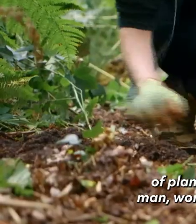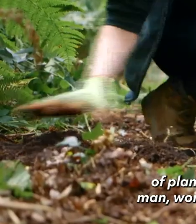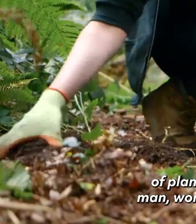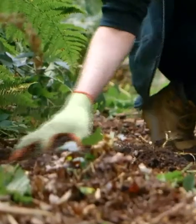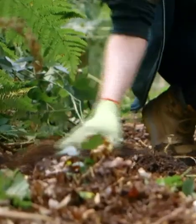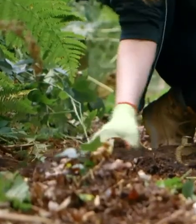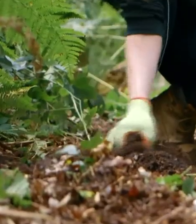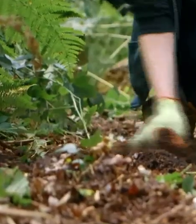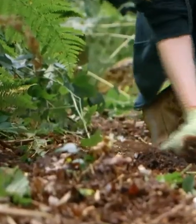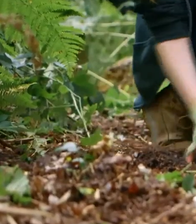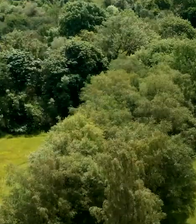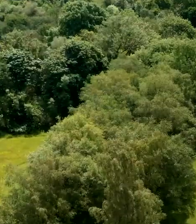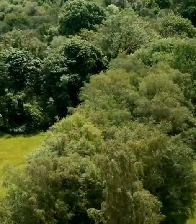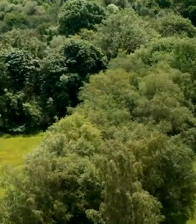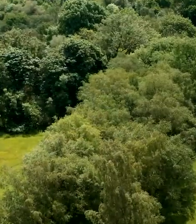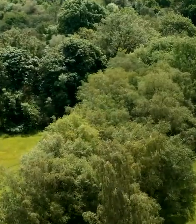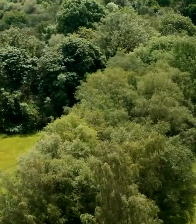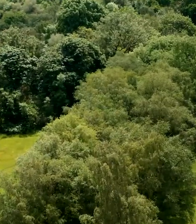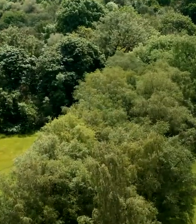city region.